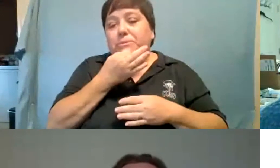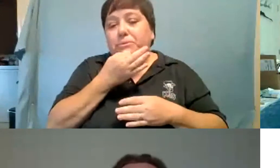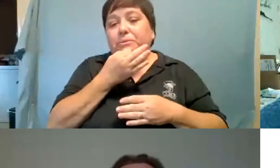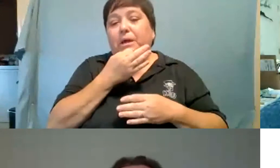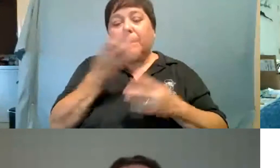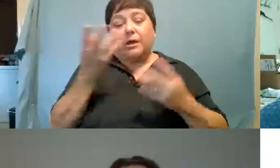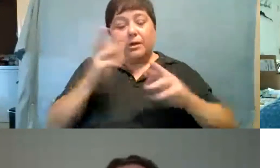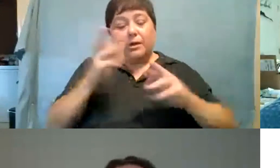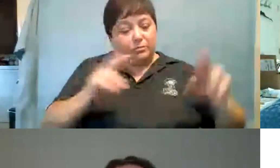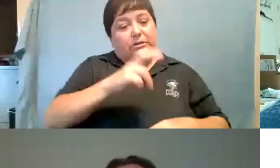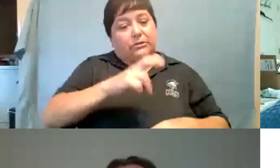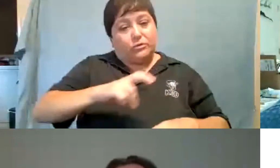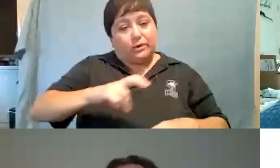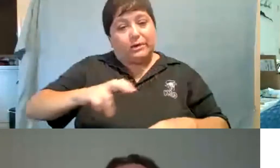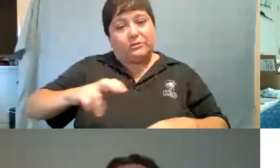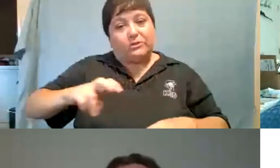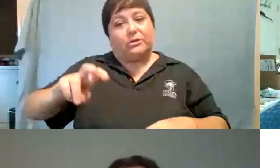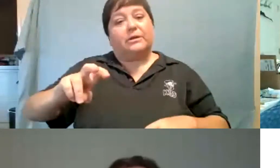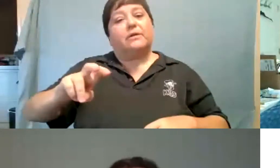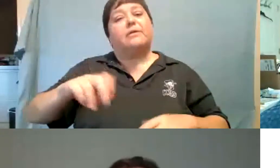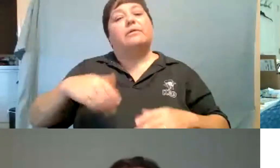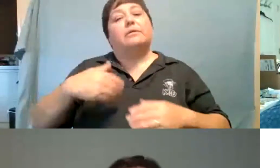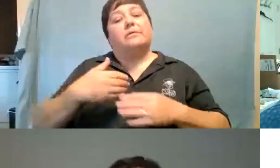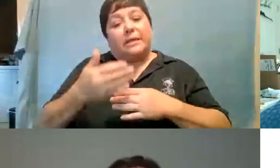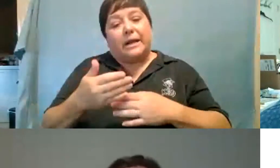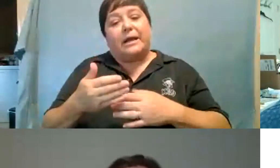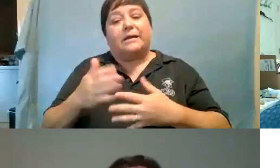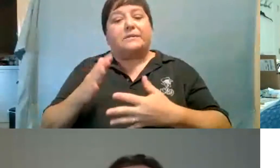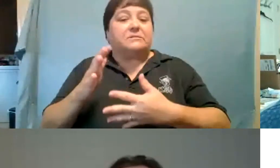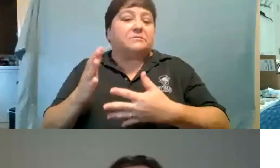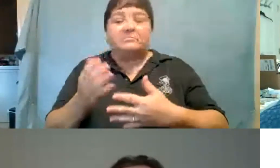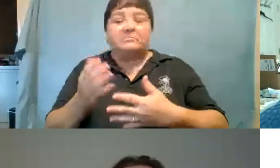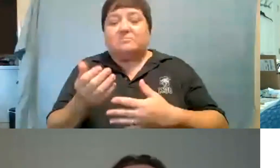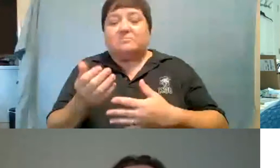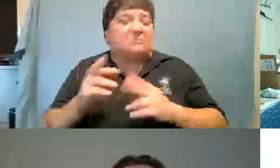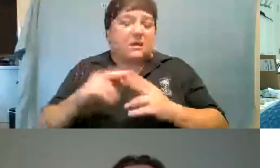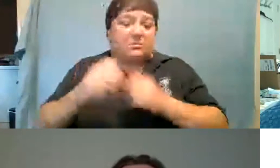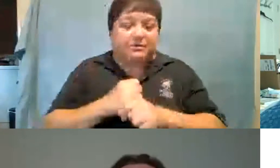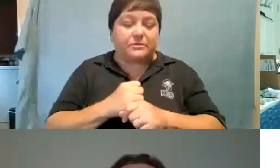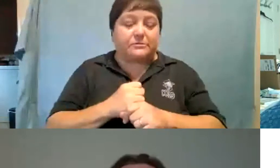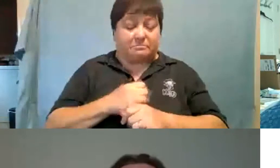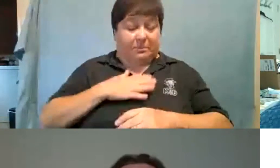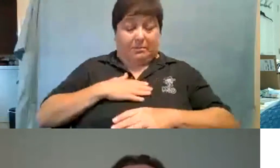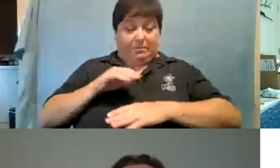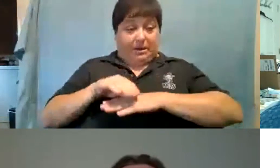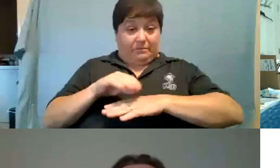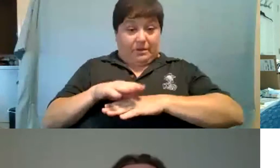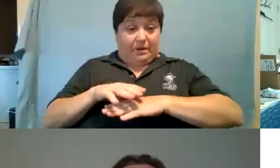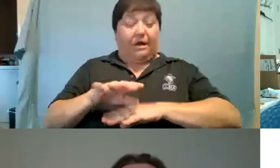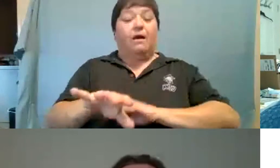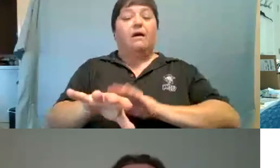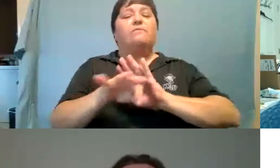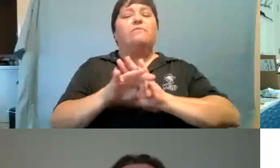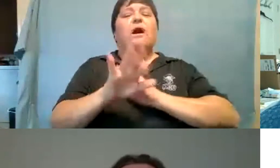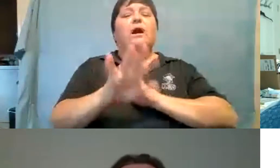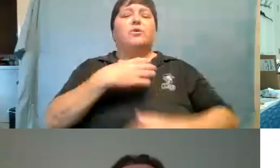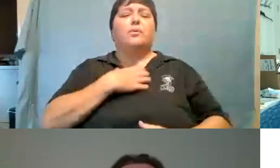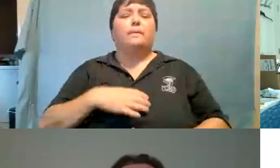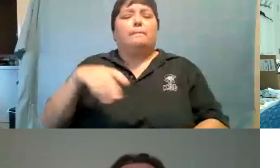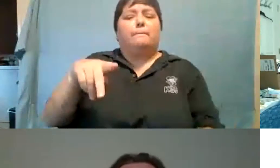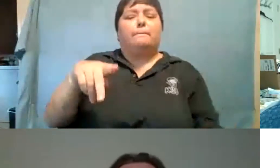this next couple years. But my advice, find something you're passionate